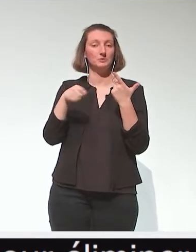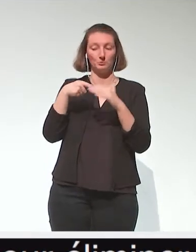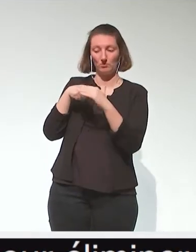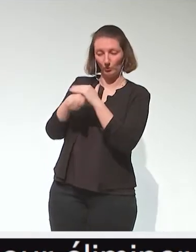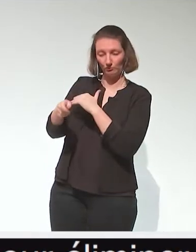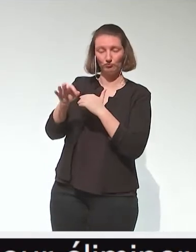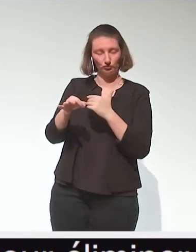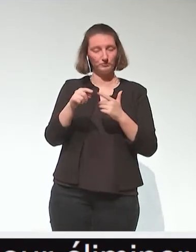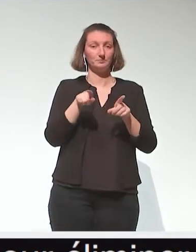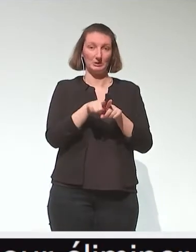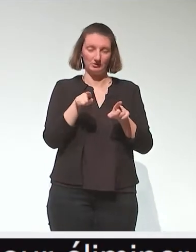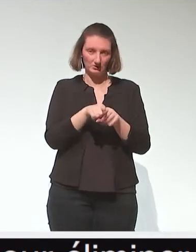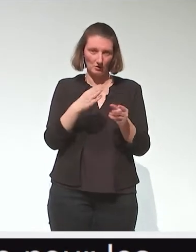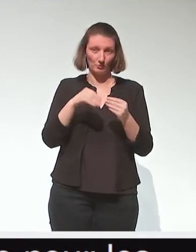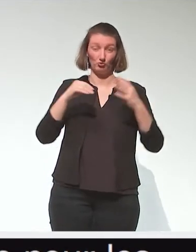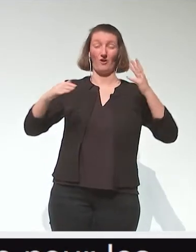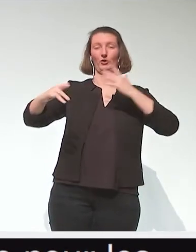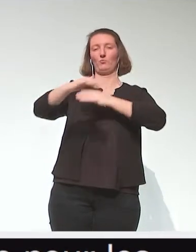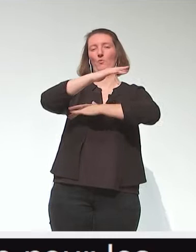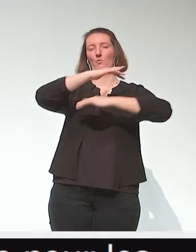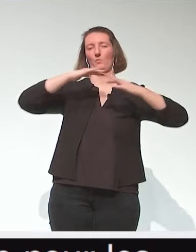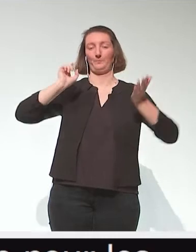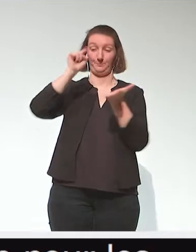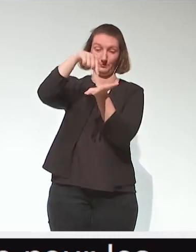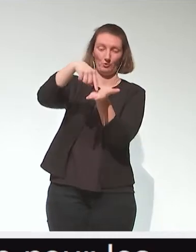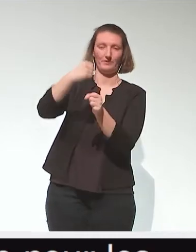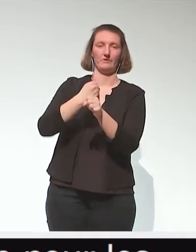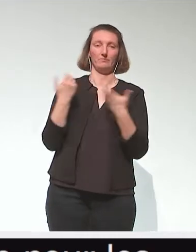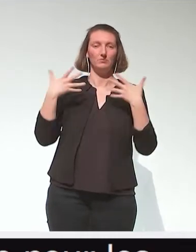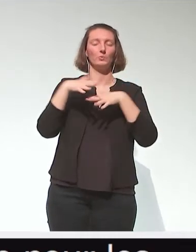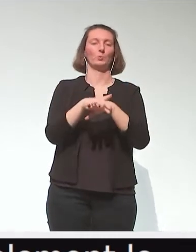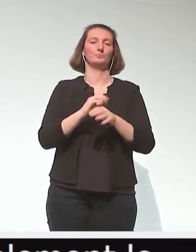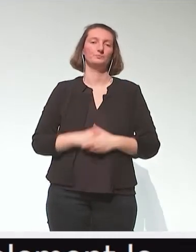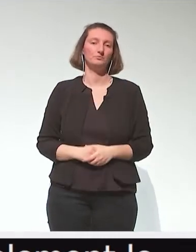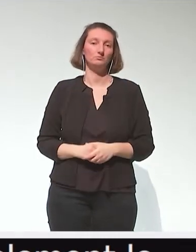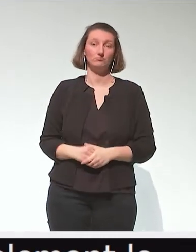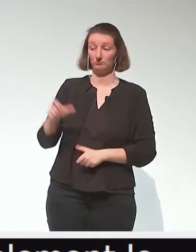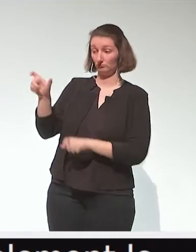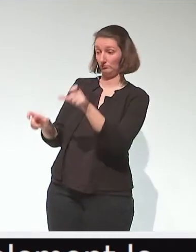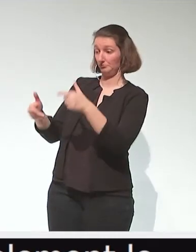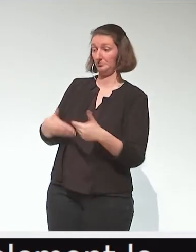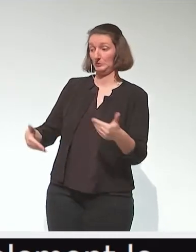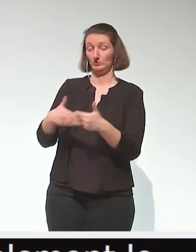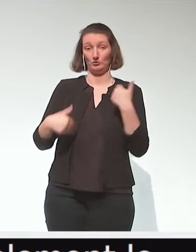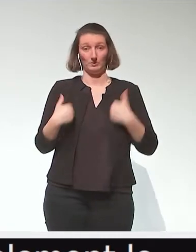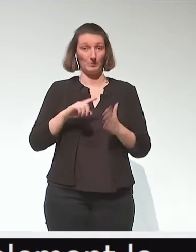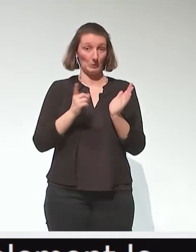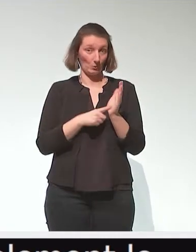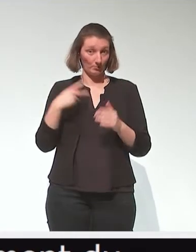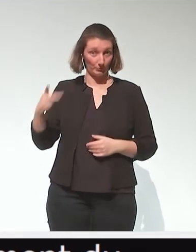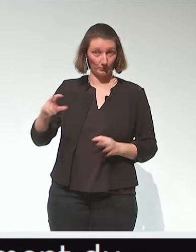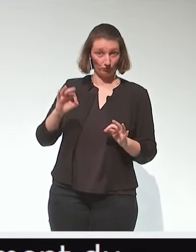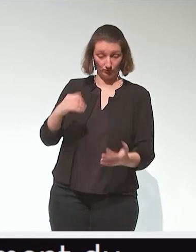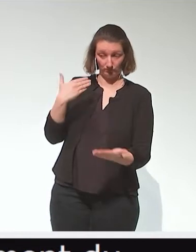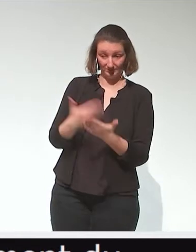is the fact that it's crucial to promote a labour environment which is inclusive. The rights of the